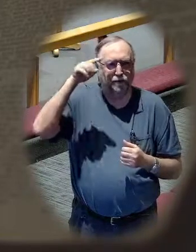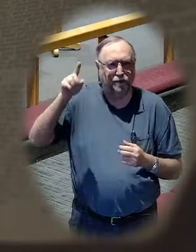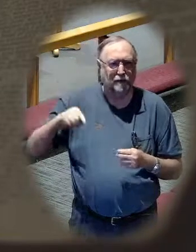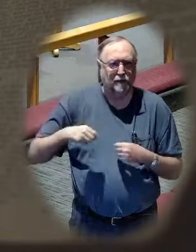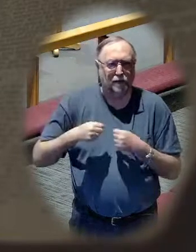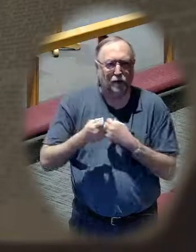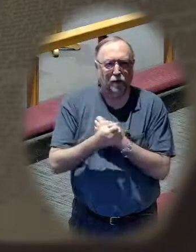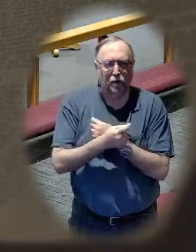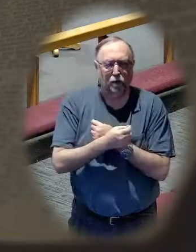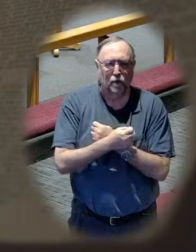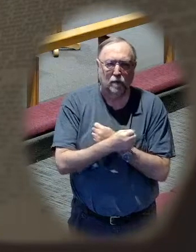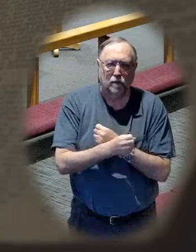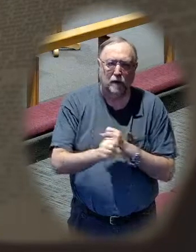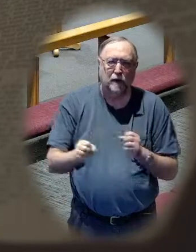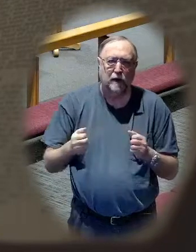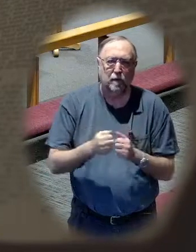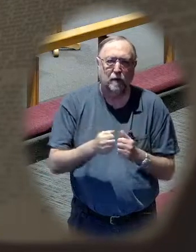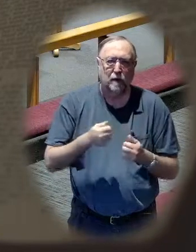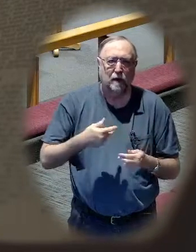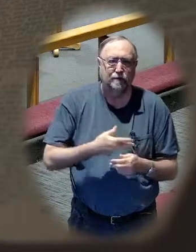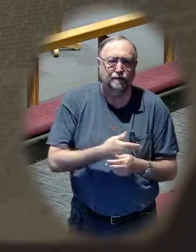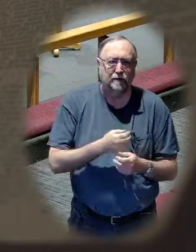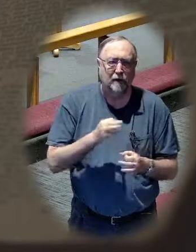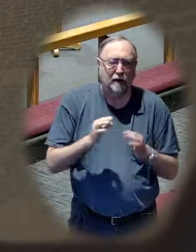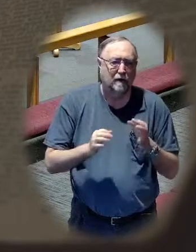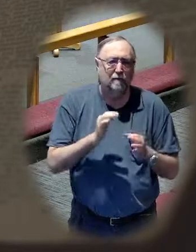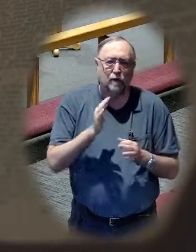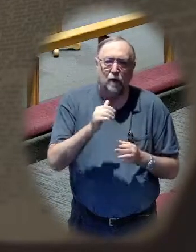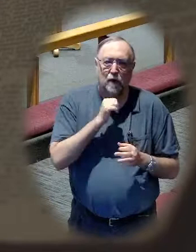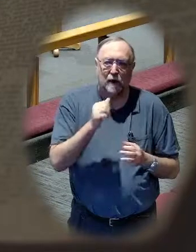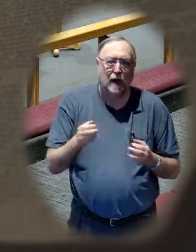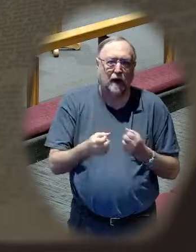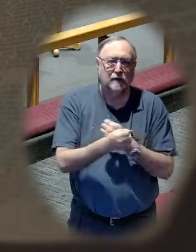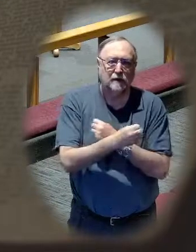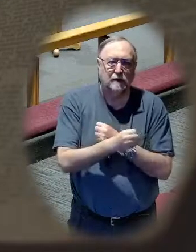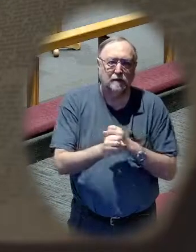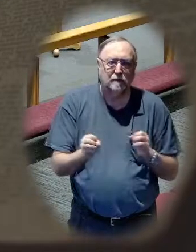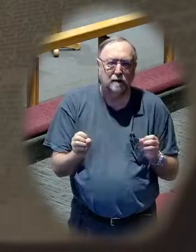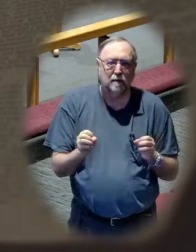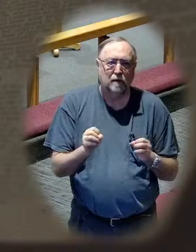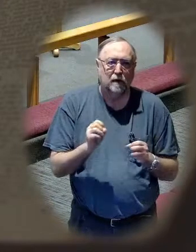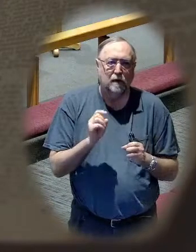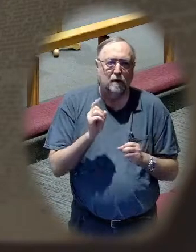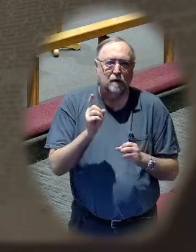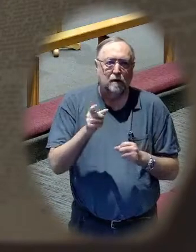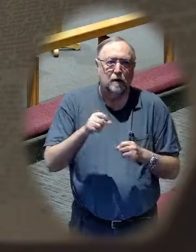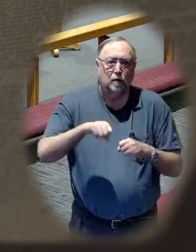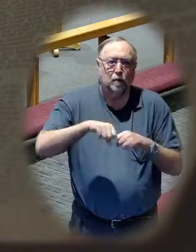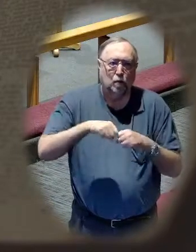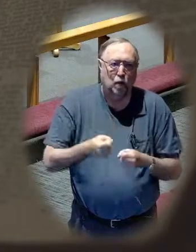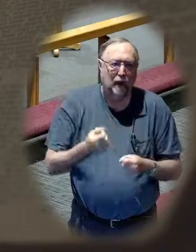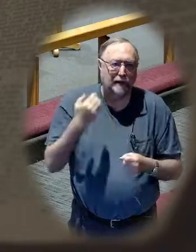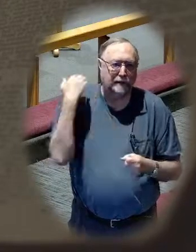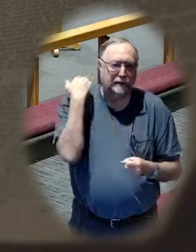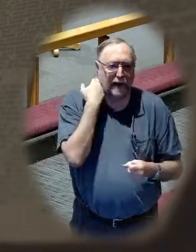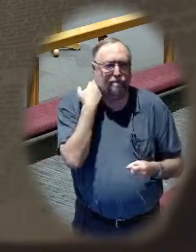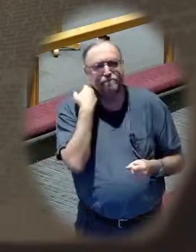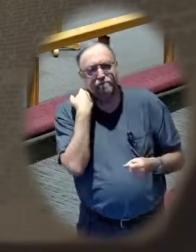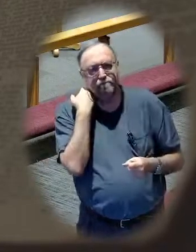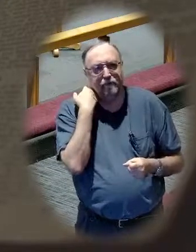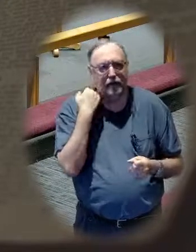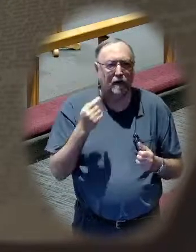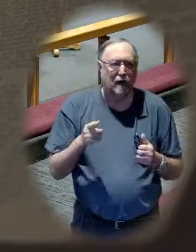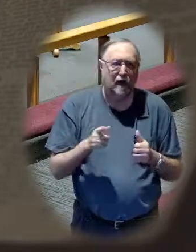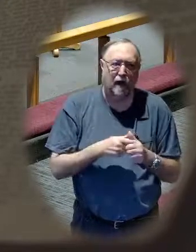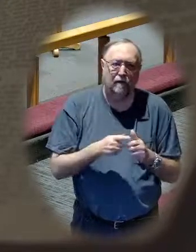it, you shall break its neck. Every firstborn of man among your sons you shall redeem. And when